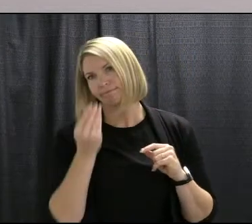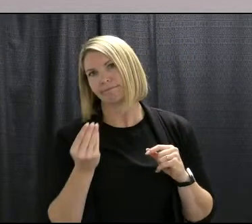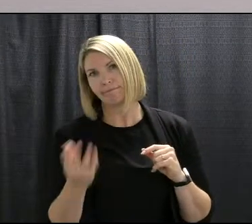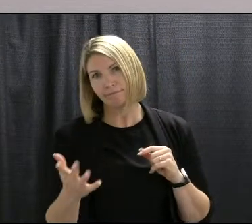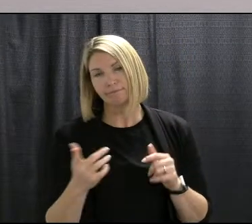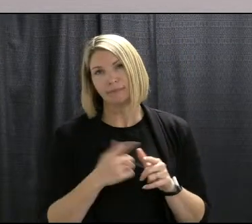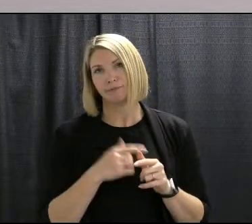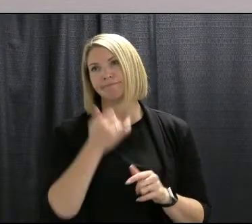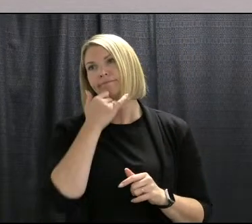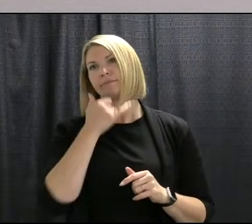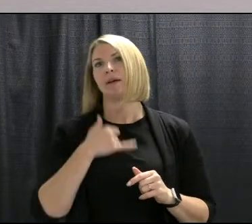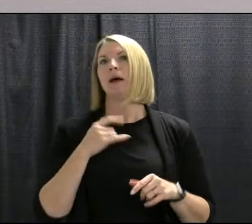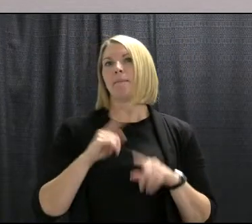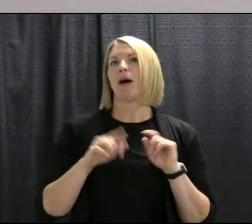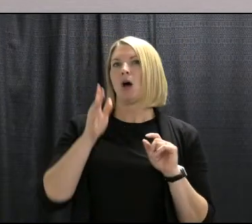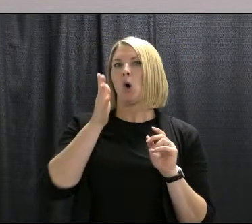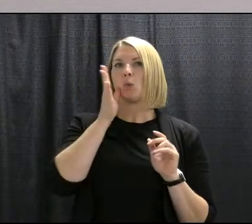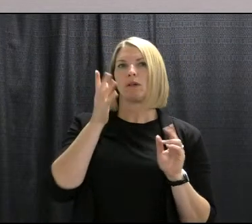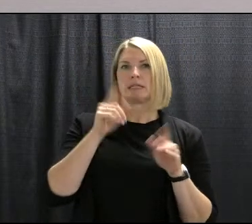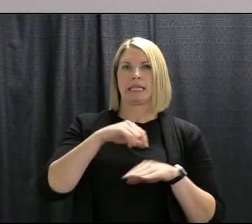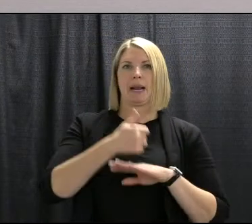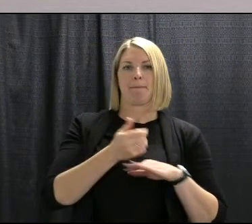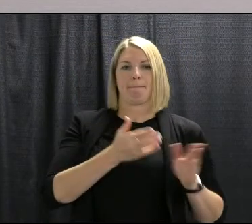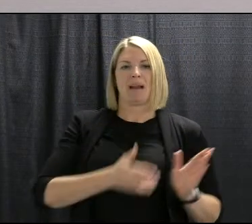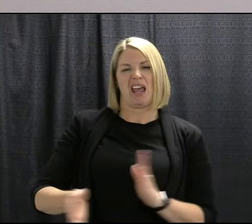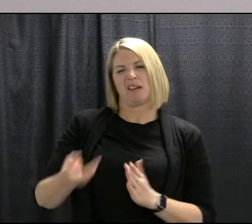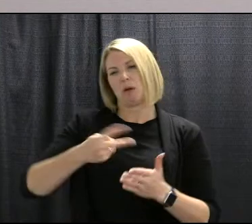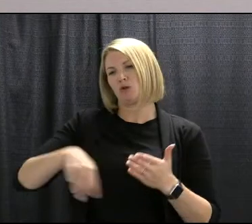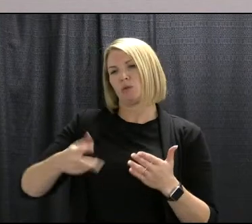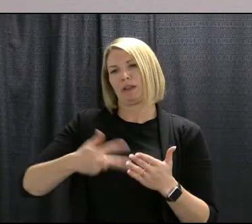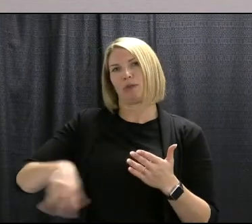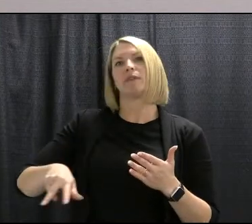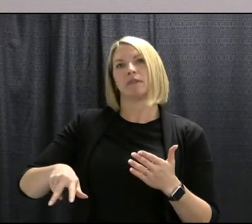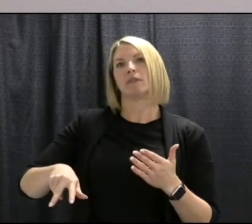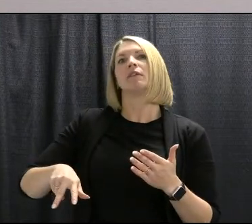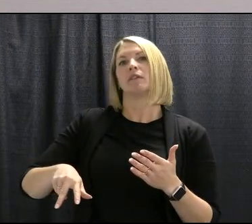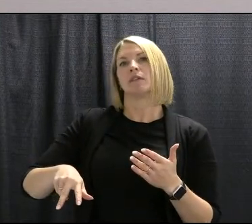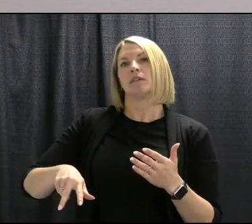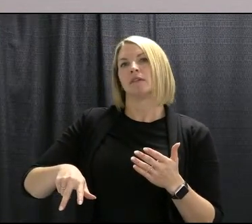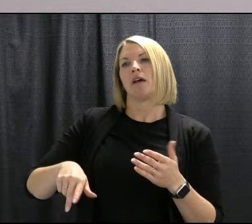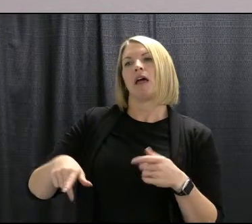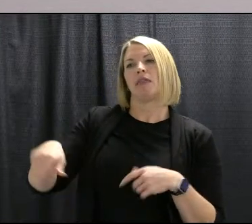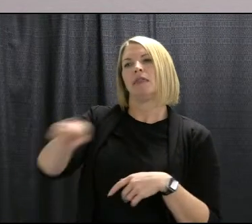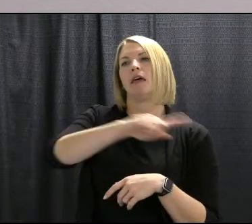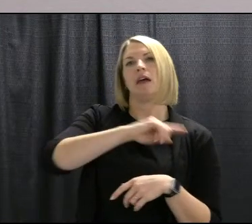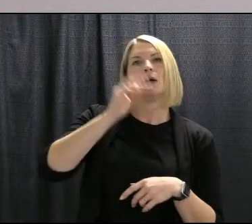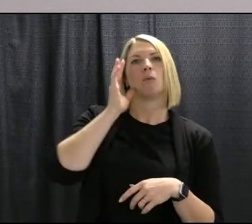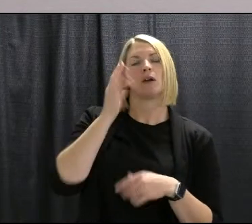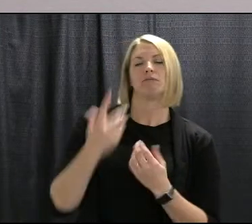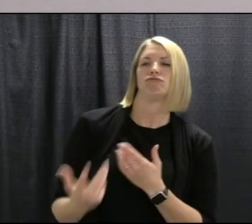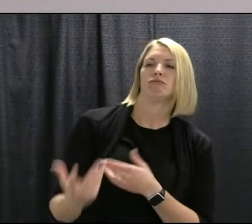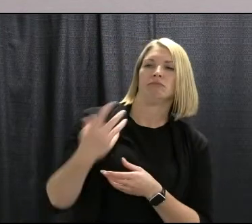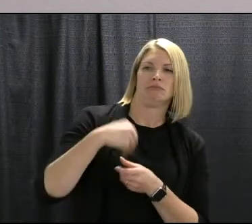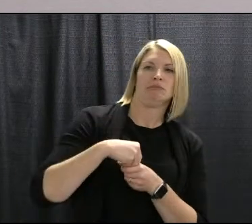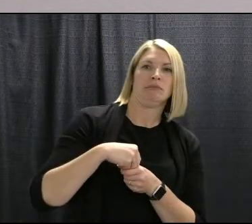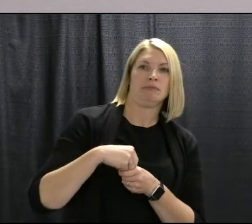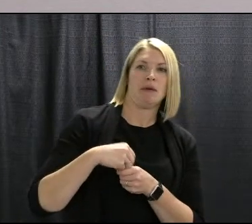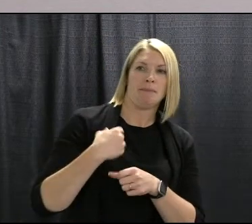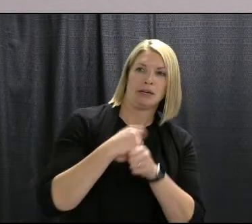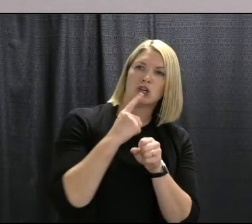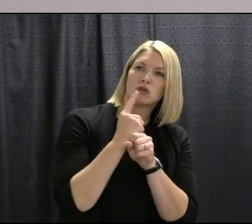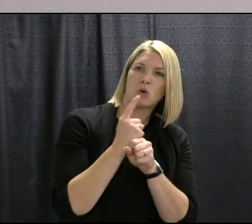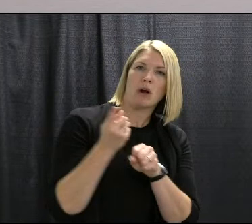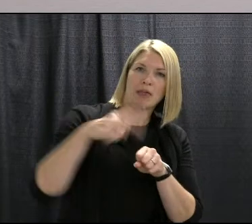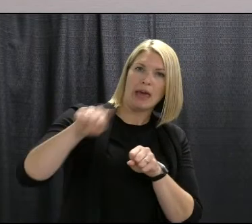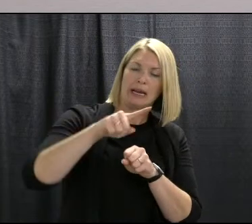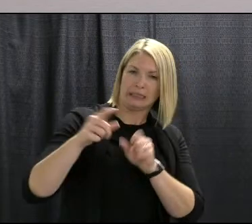be unveiled in the next few weeks, and those stakeholders are going to actively have a role in that and shape how